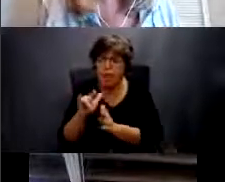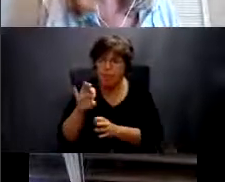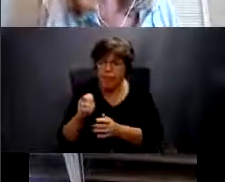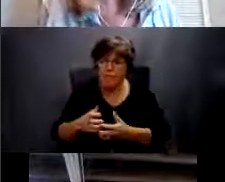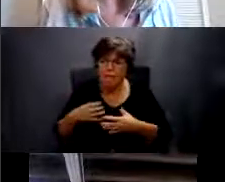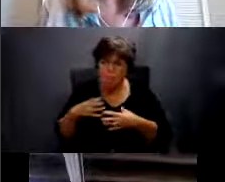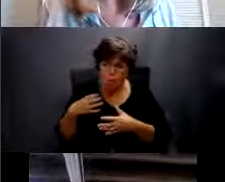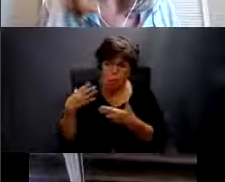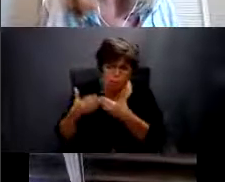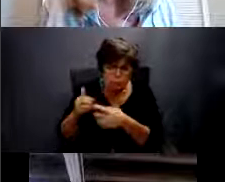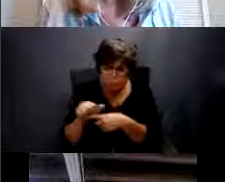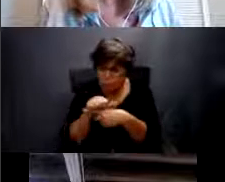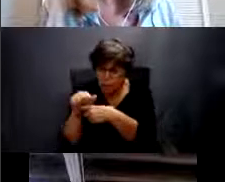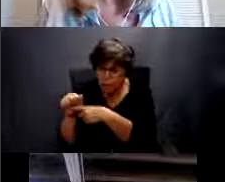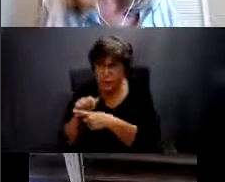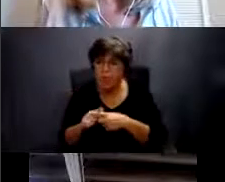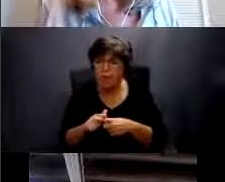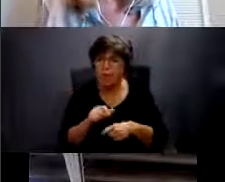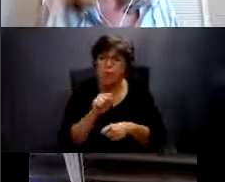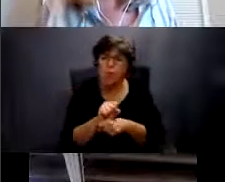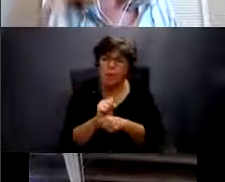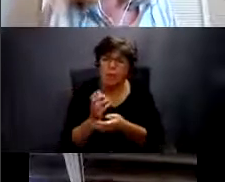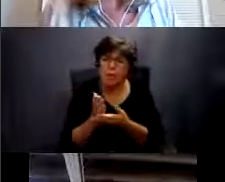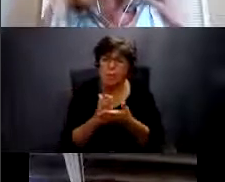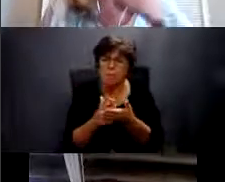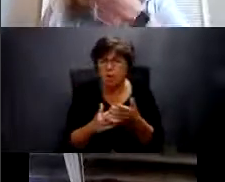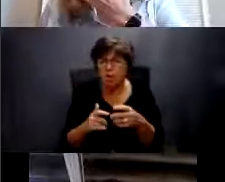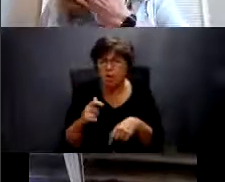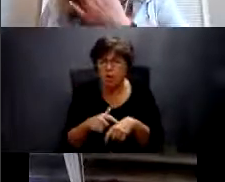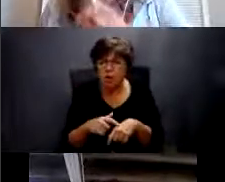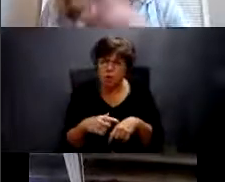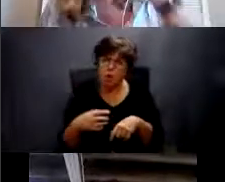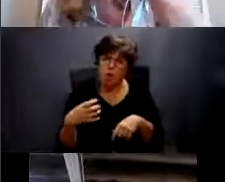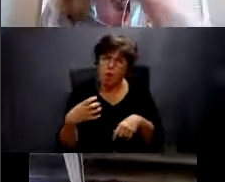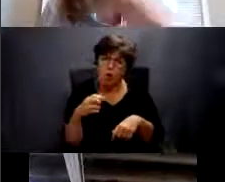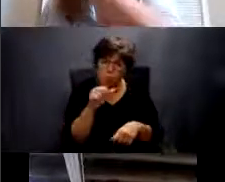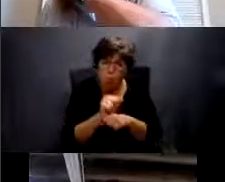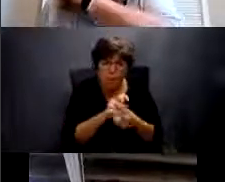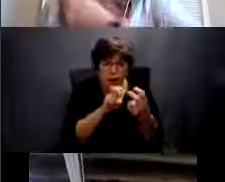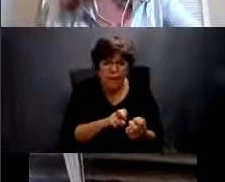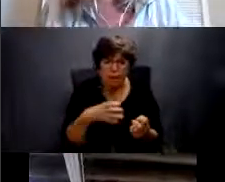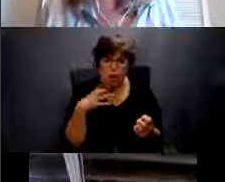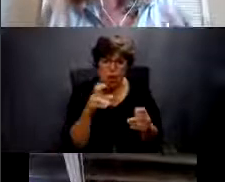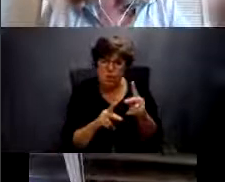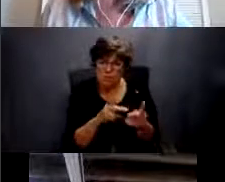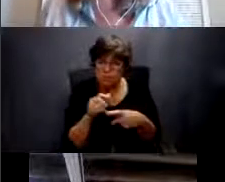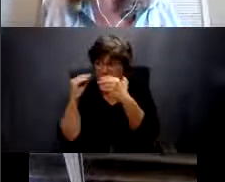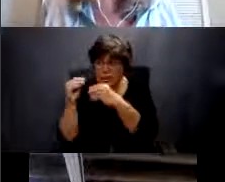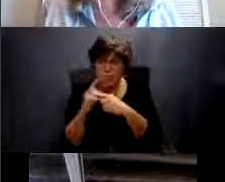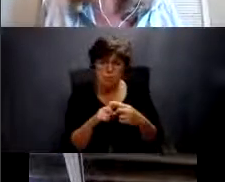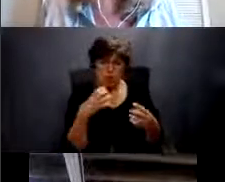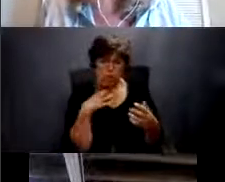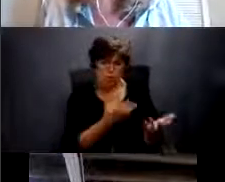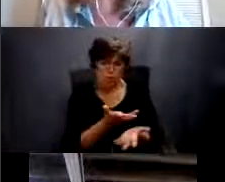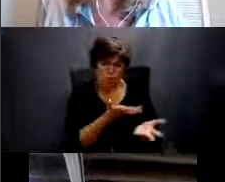and then was also doing part-time coaching work with individuals. And as I'm going to be talking